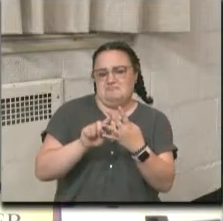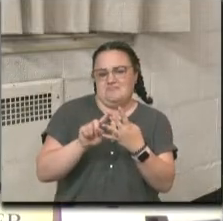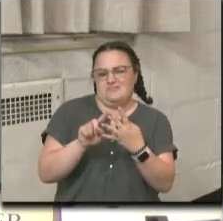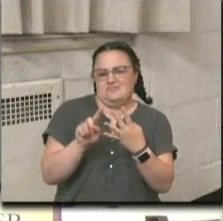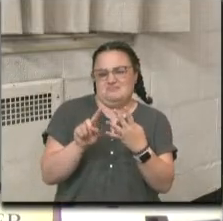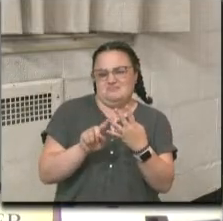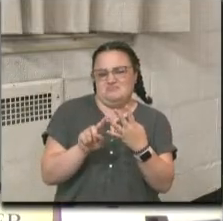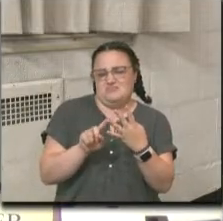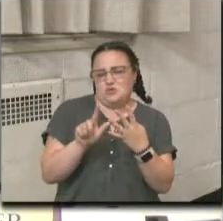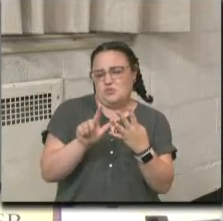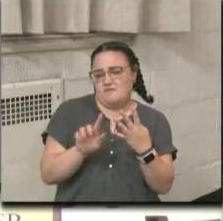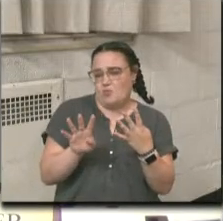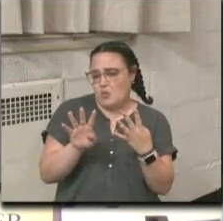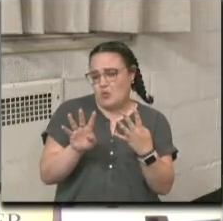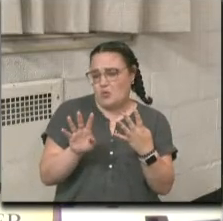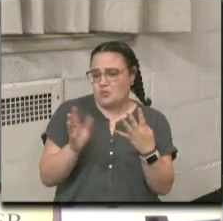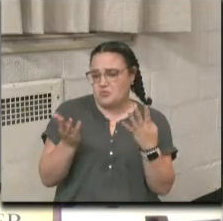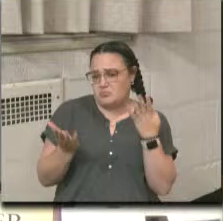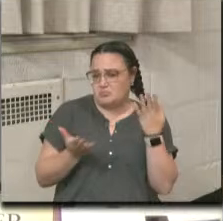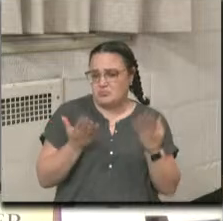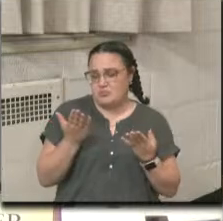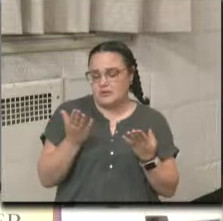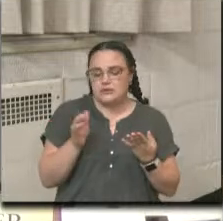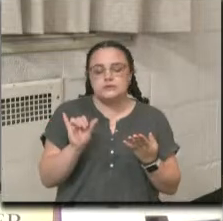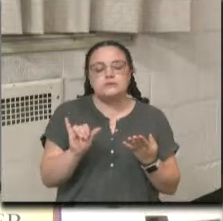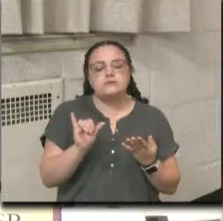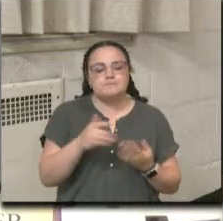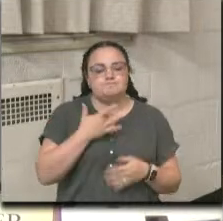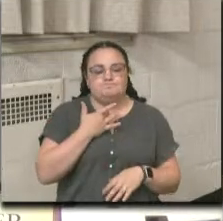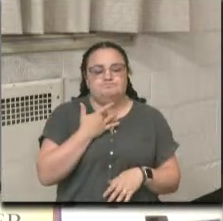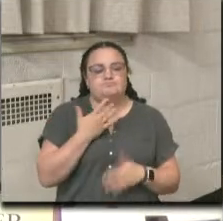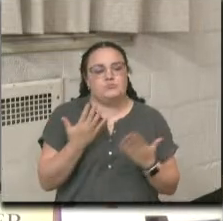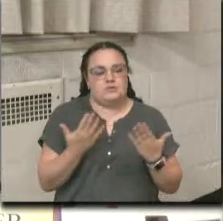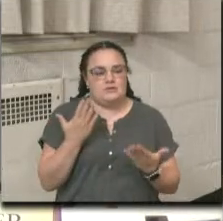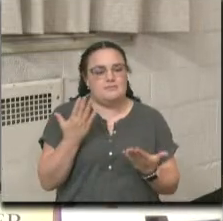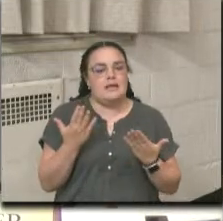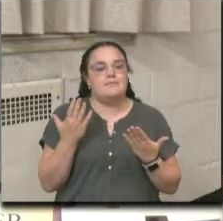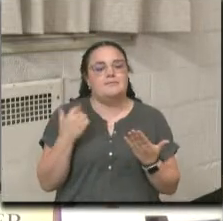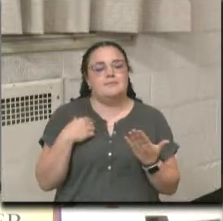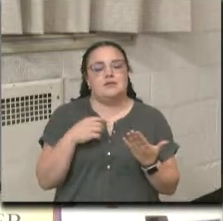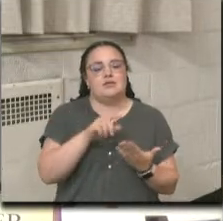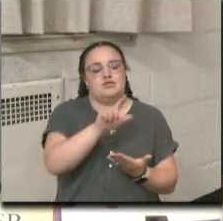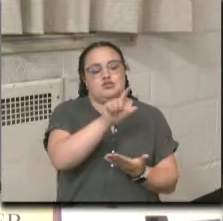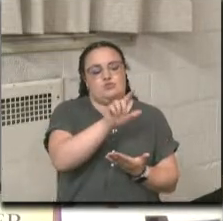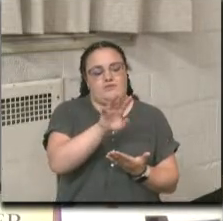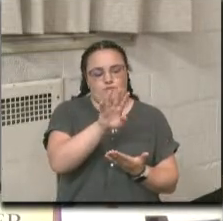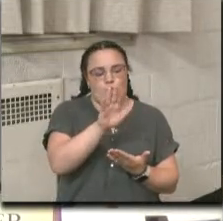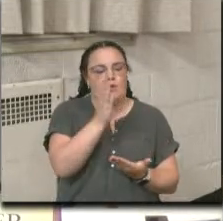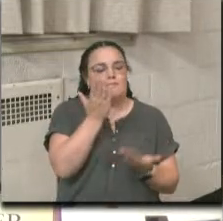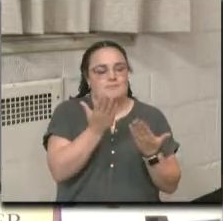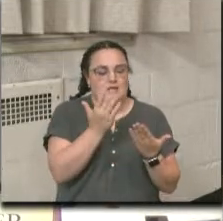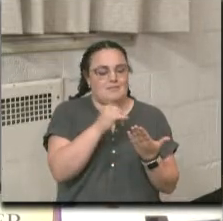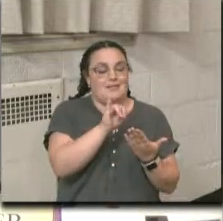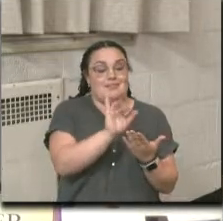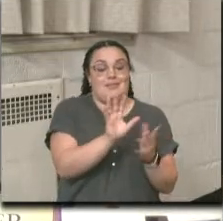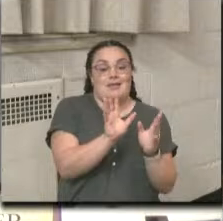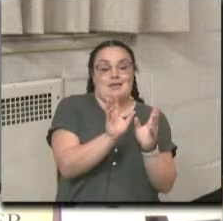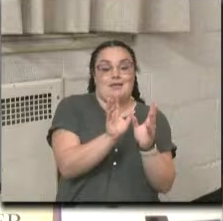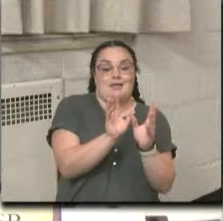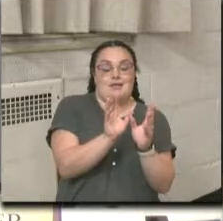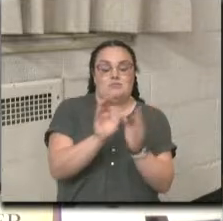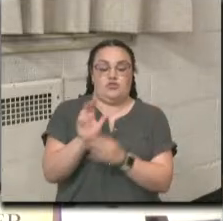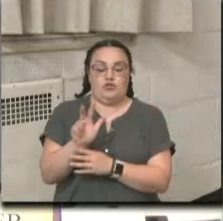24th. Boundary, oh, yep, exactly. So we can maybe move the boundary meeting from the 24th. If we can move the board meeting up